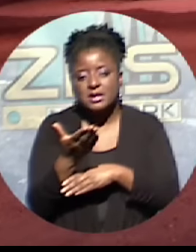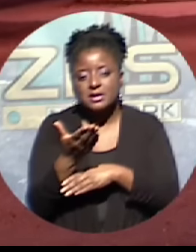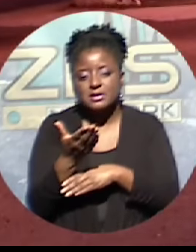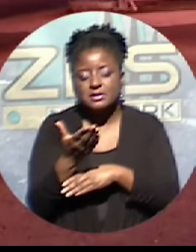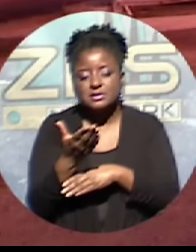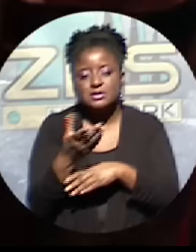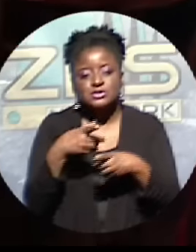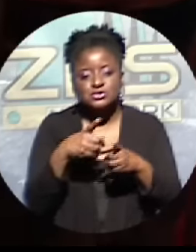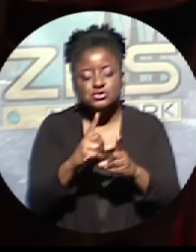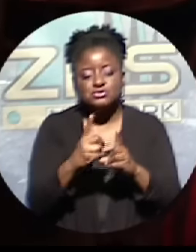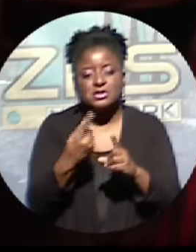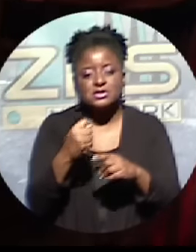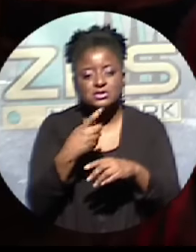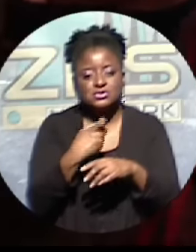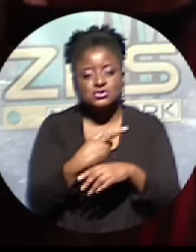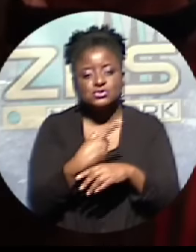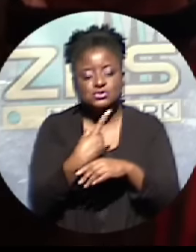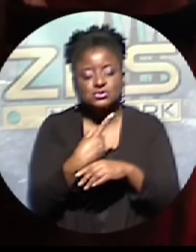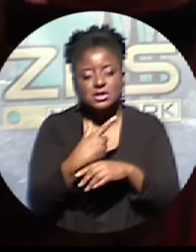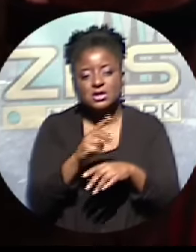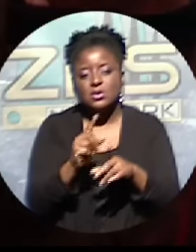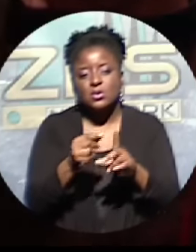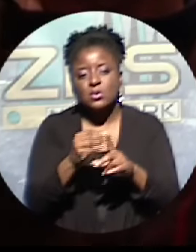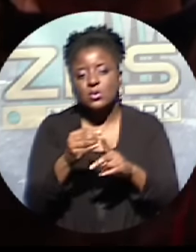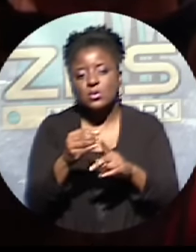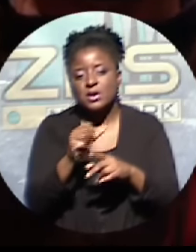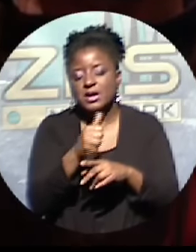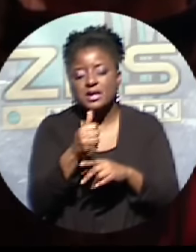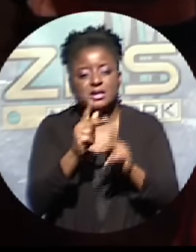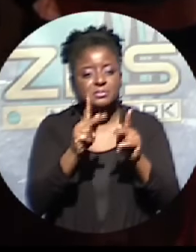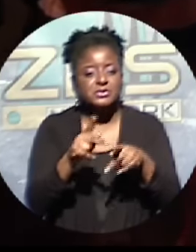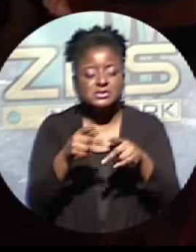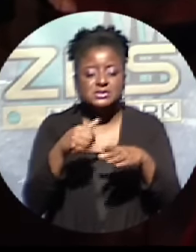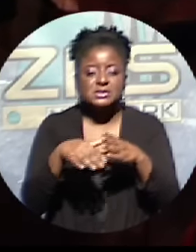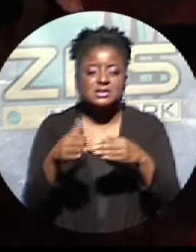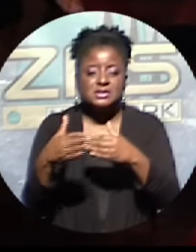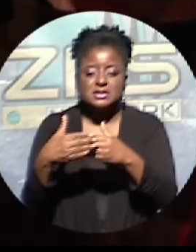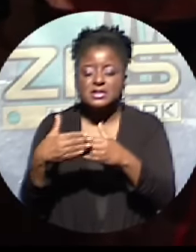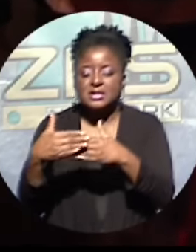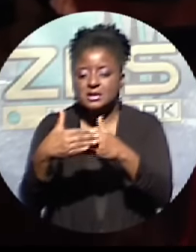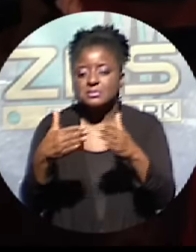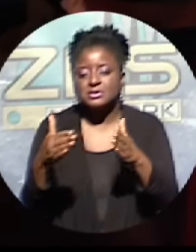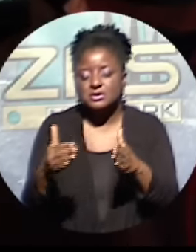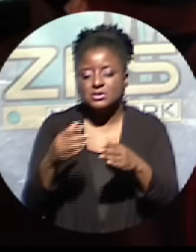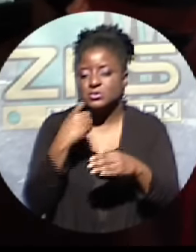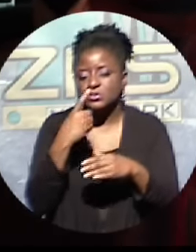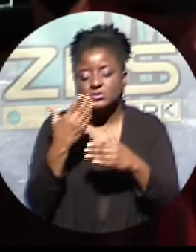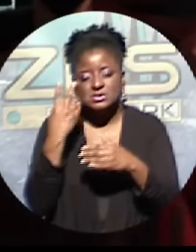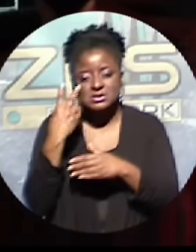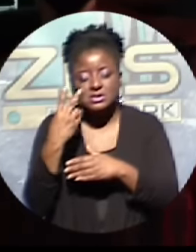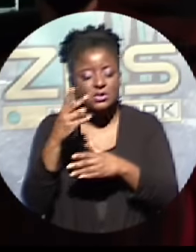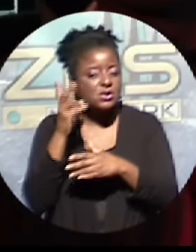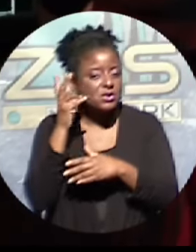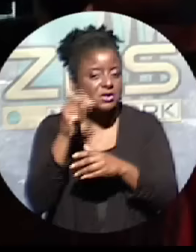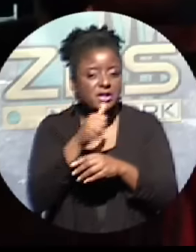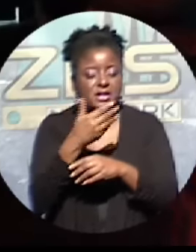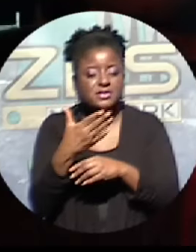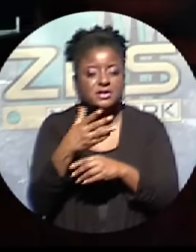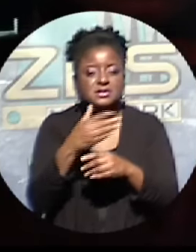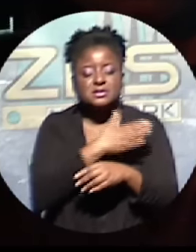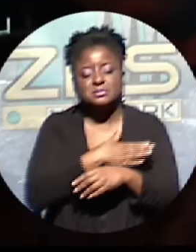time during the shooting, or any persons in the neighborhood who may have seen or heard anything, to